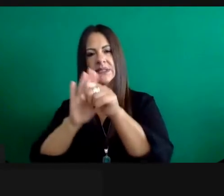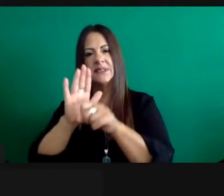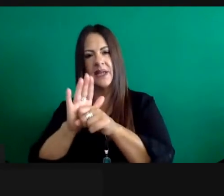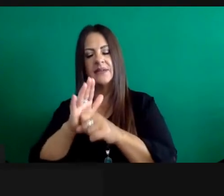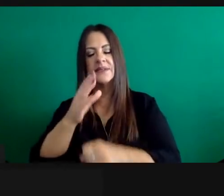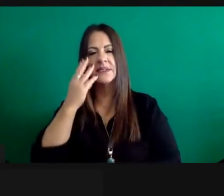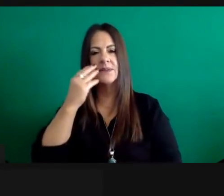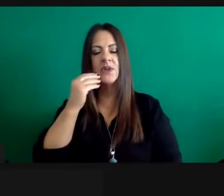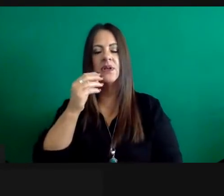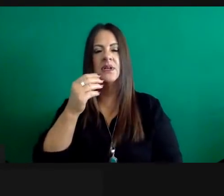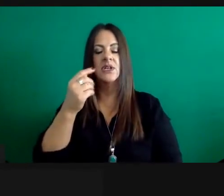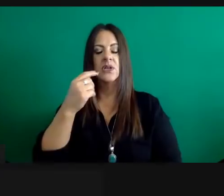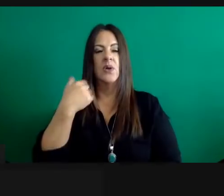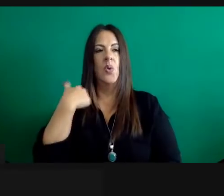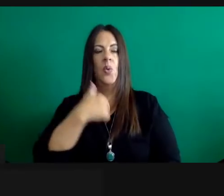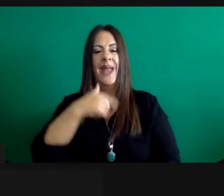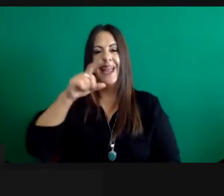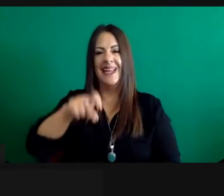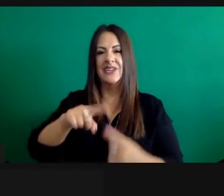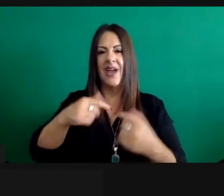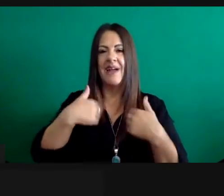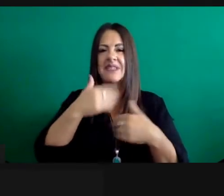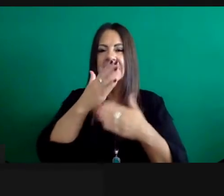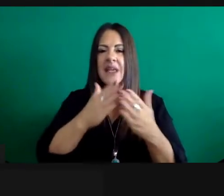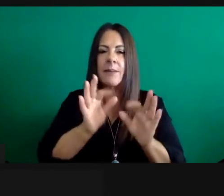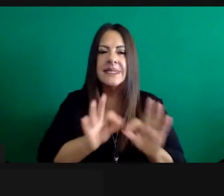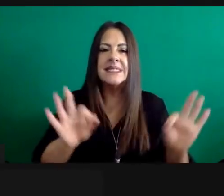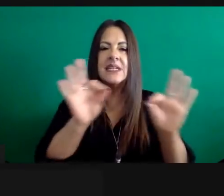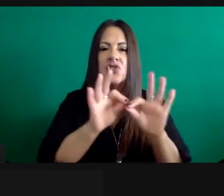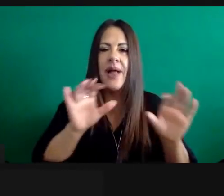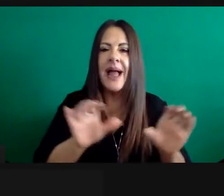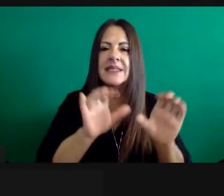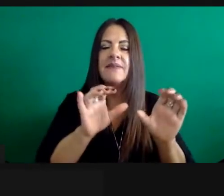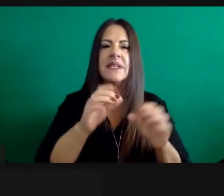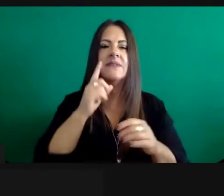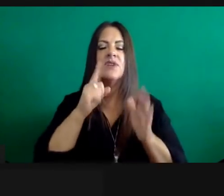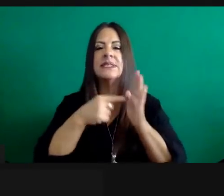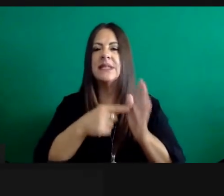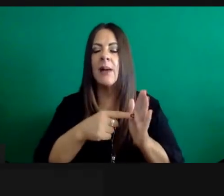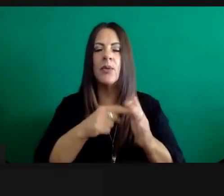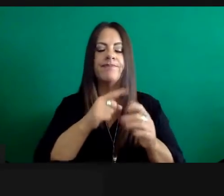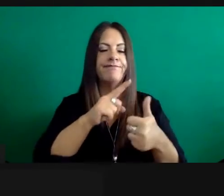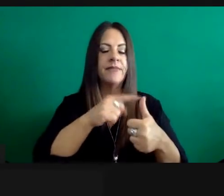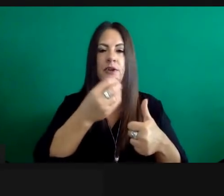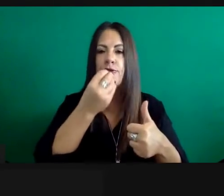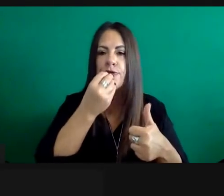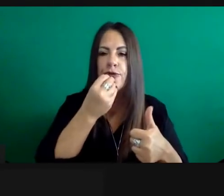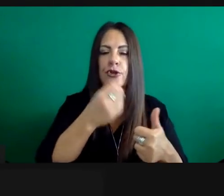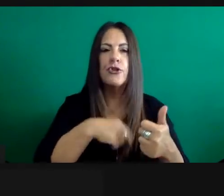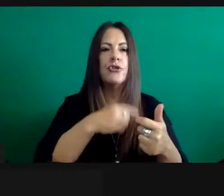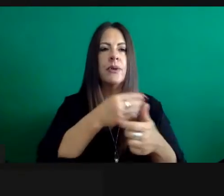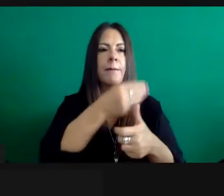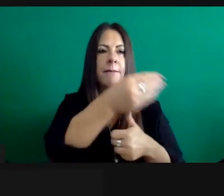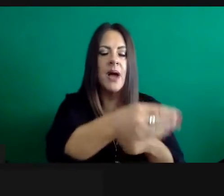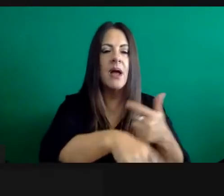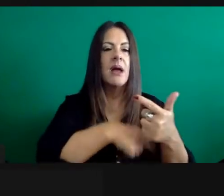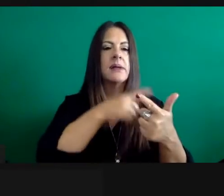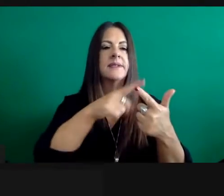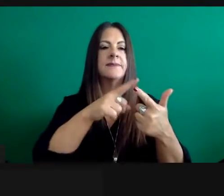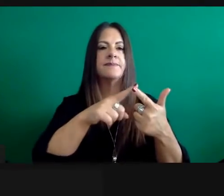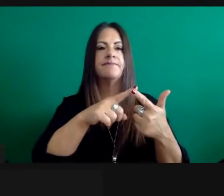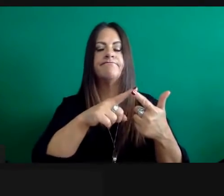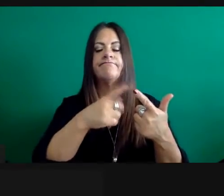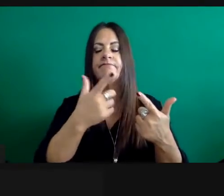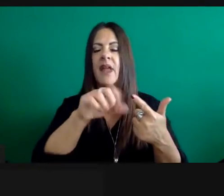the need to be able to do some essential activities to get our food, our eggs, our milk,